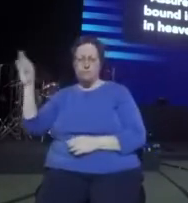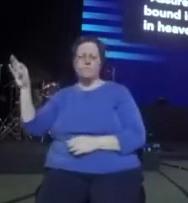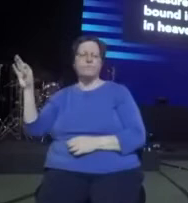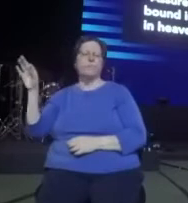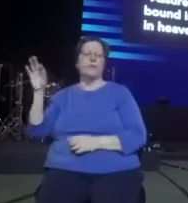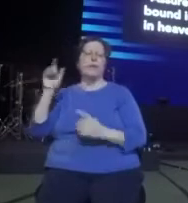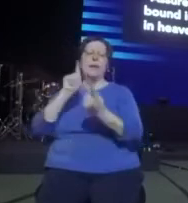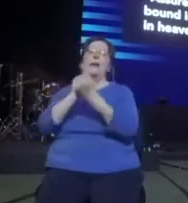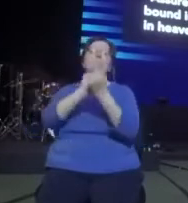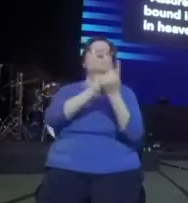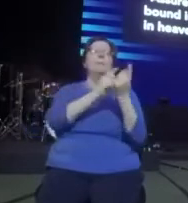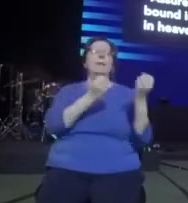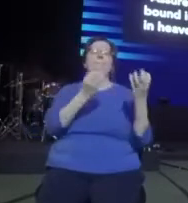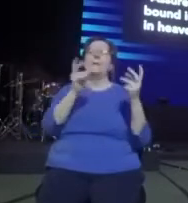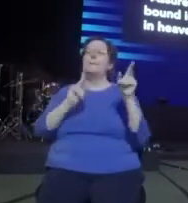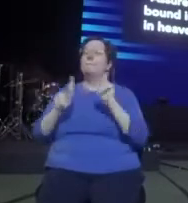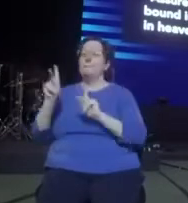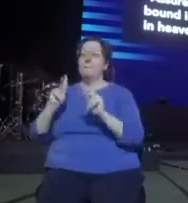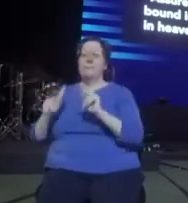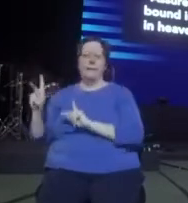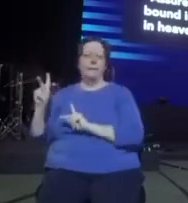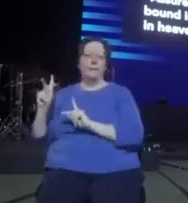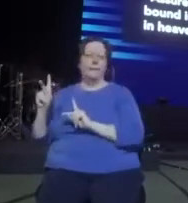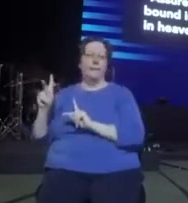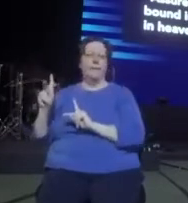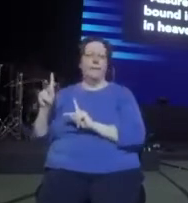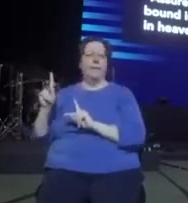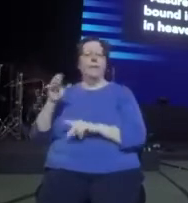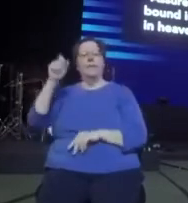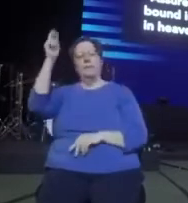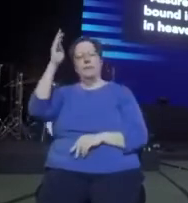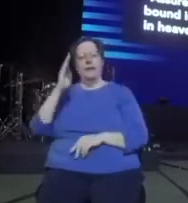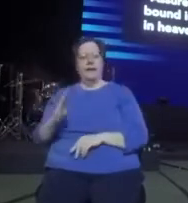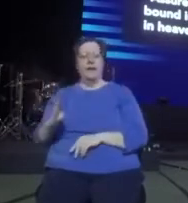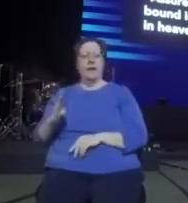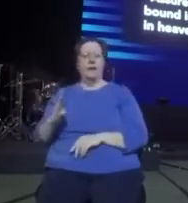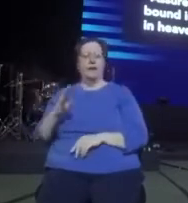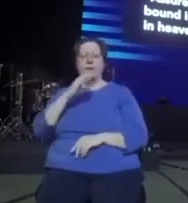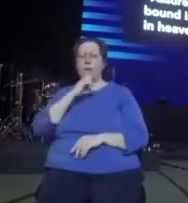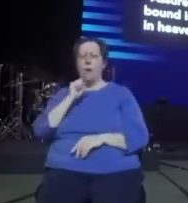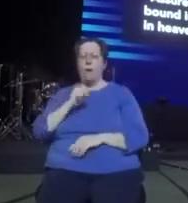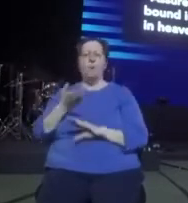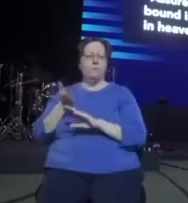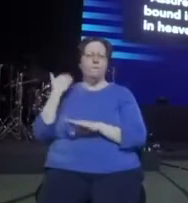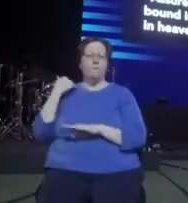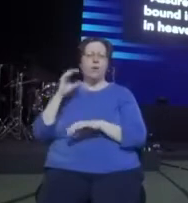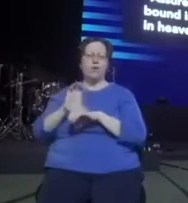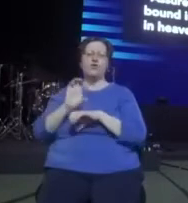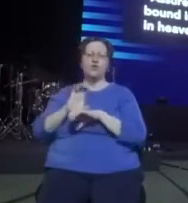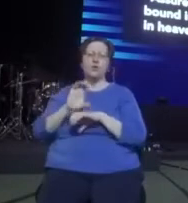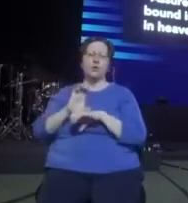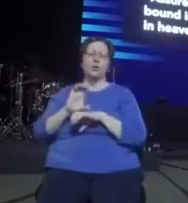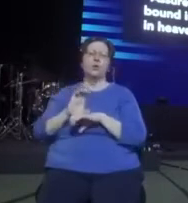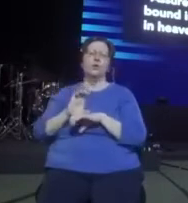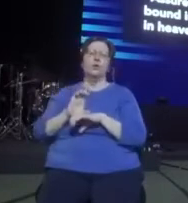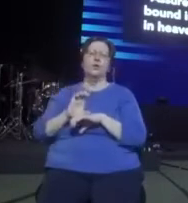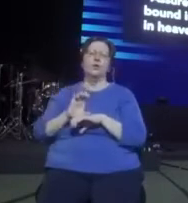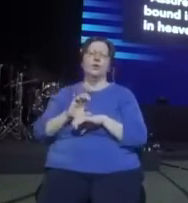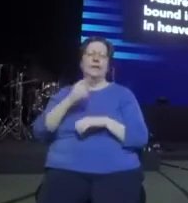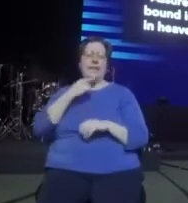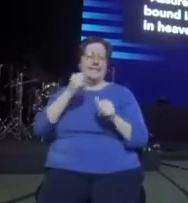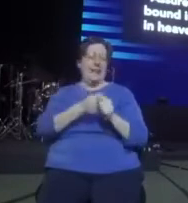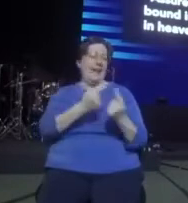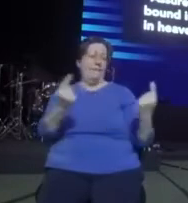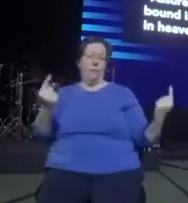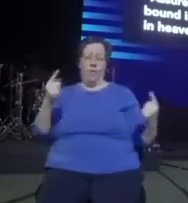I had met so many people that were absolutely out of their mind. I think God in the early days, not of this church or the church before, and that he sent everybody